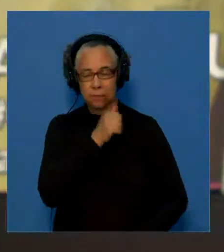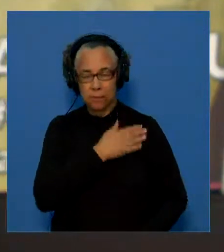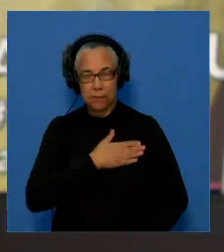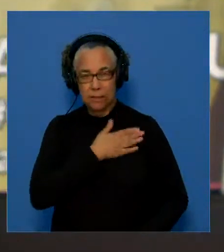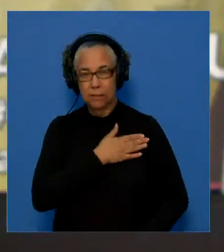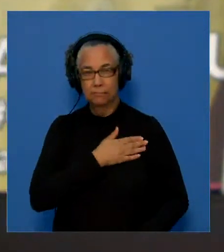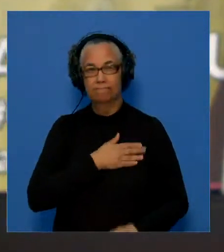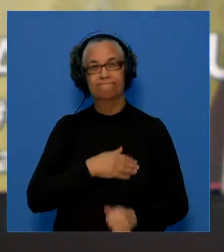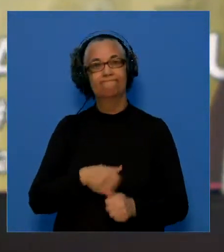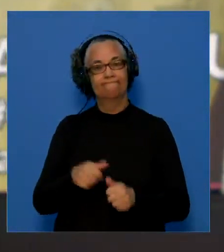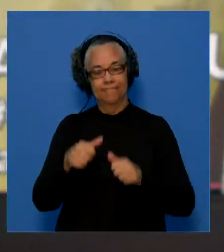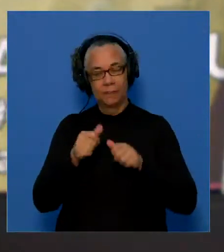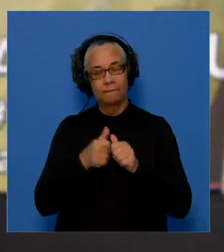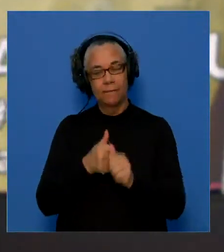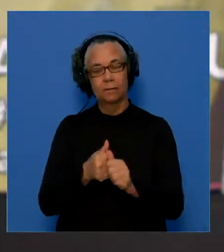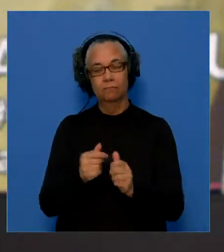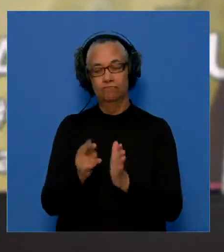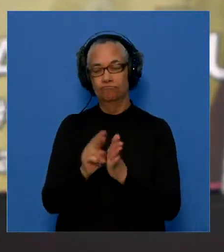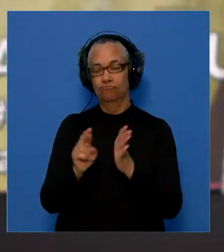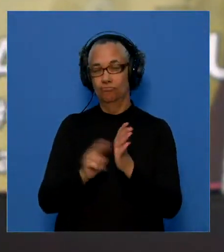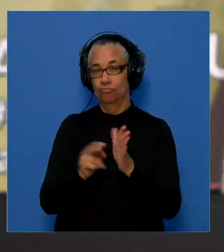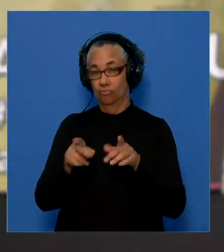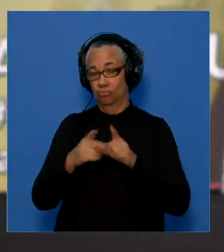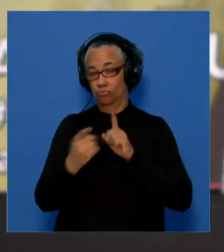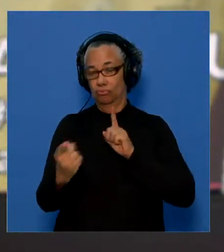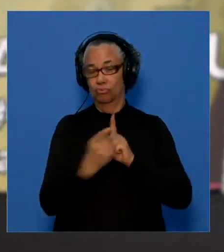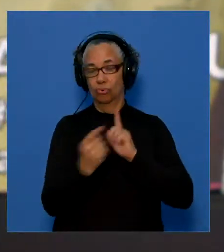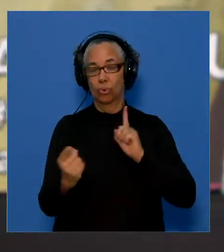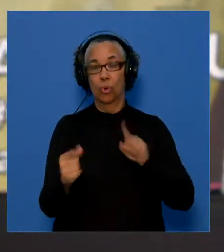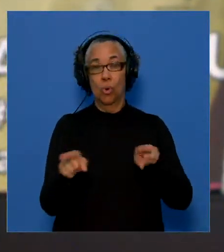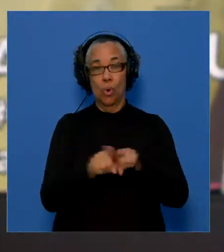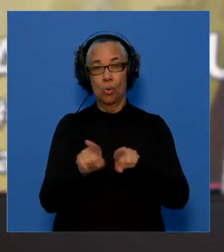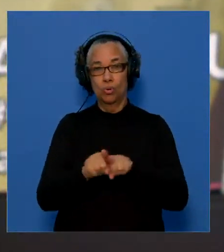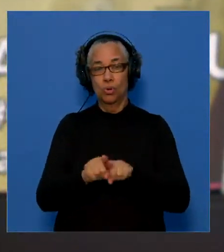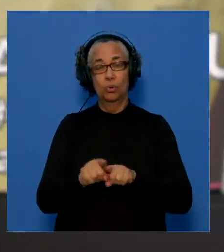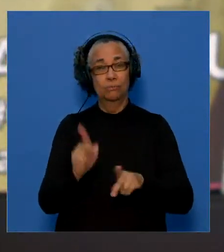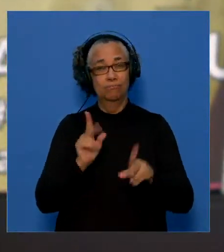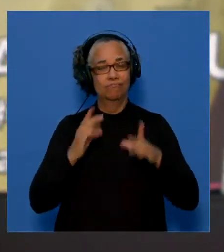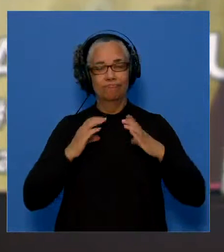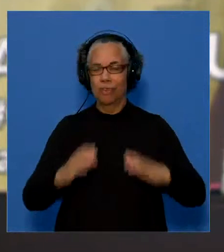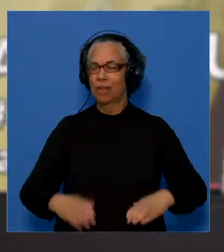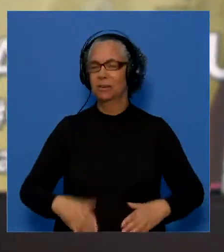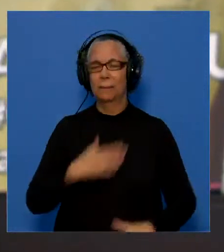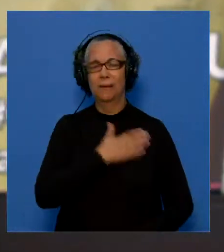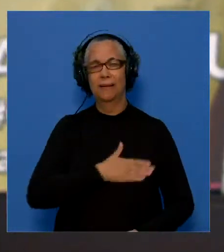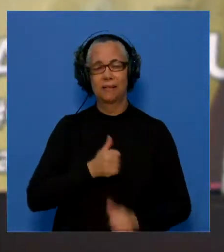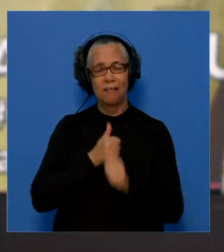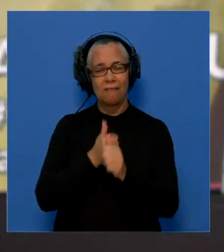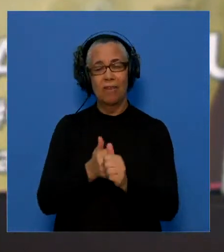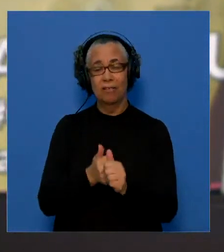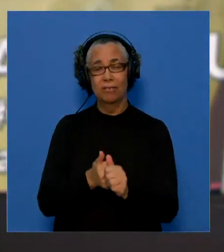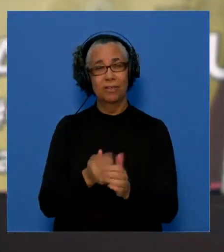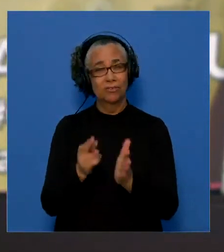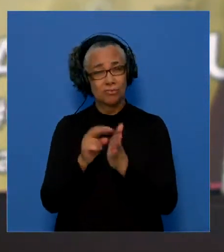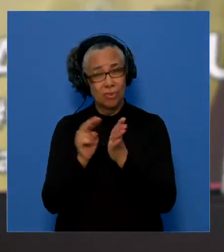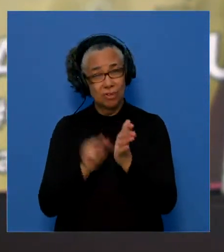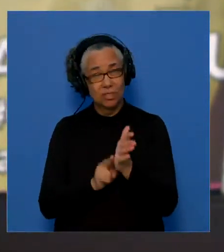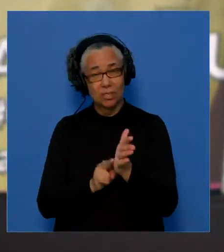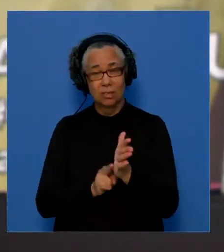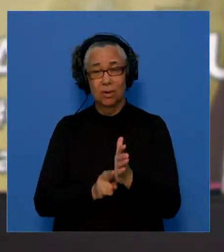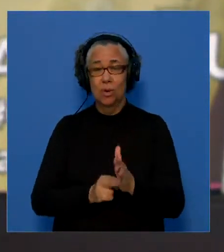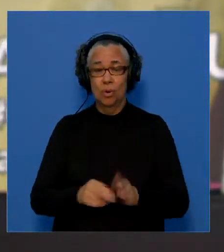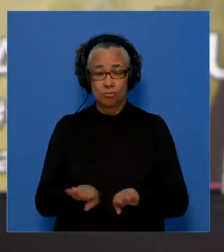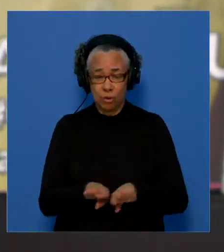busy time. Likewise, I would like to remind customers to adhere to the physical distancing directives. Markers are placed on the floor for